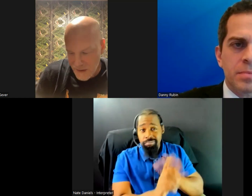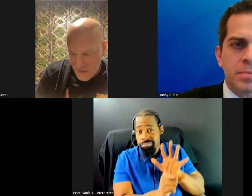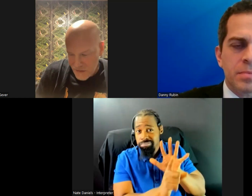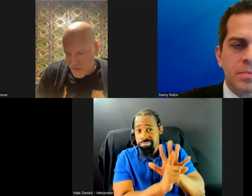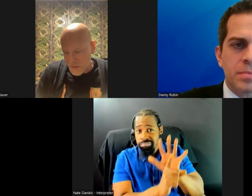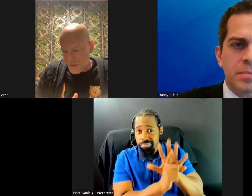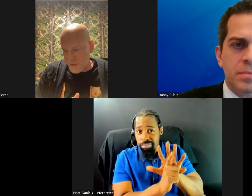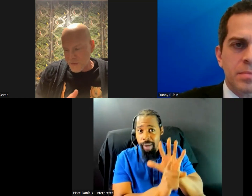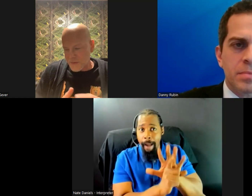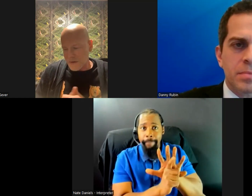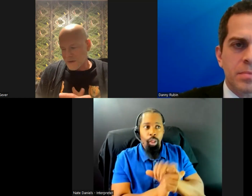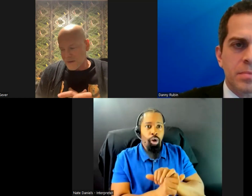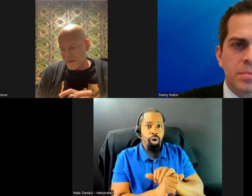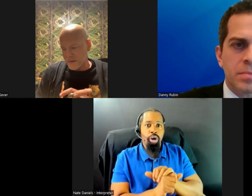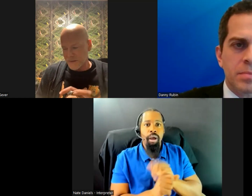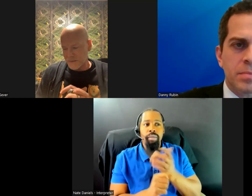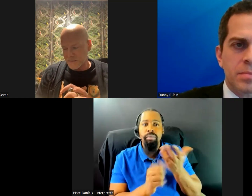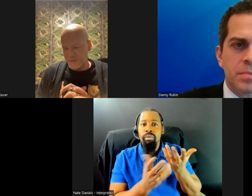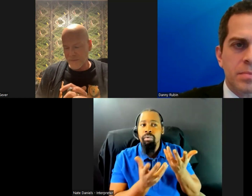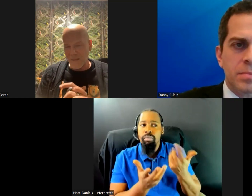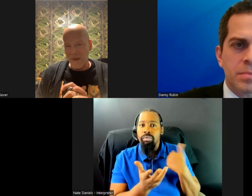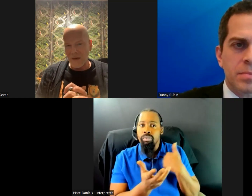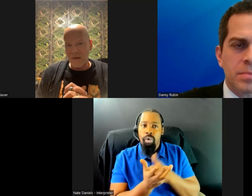community into,